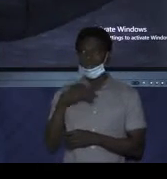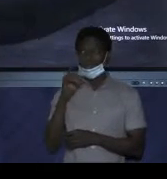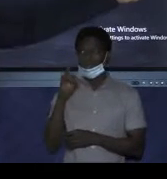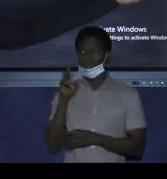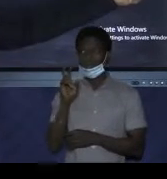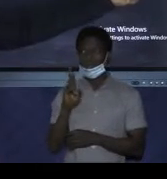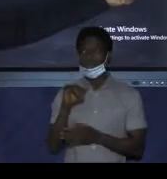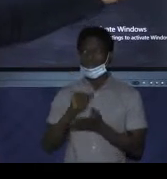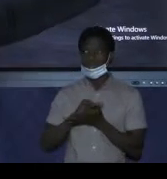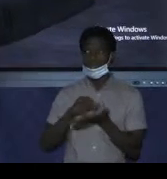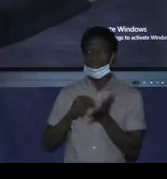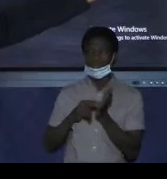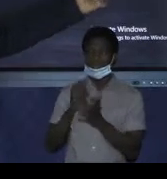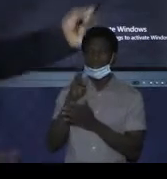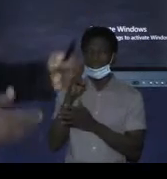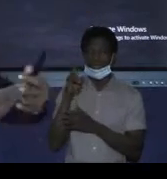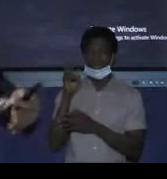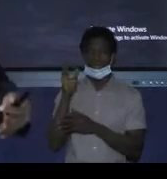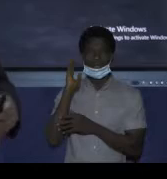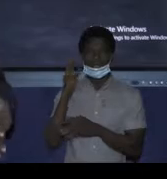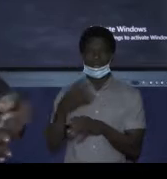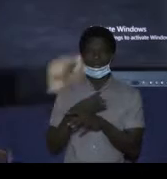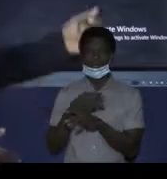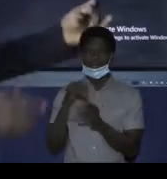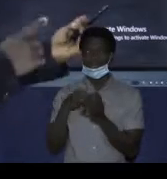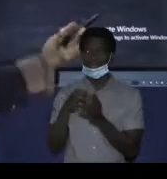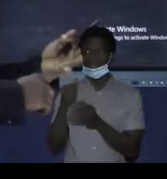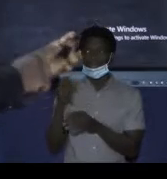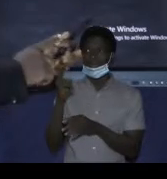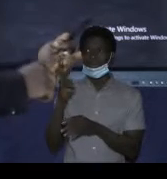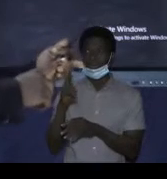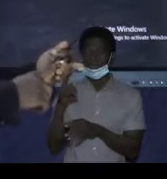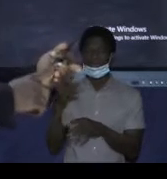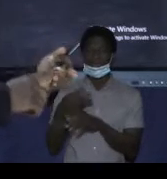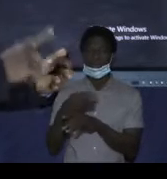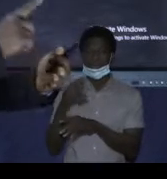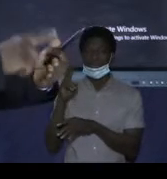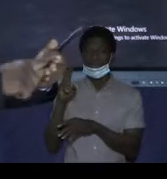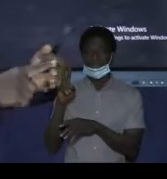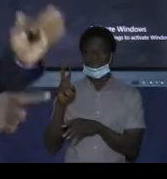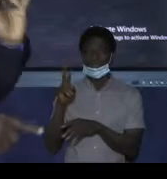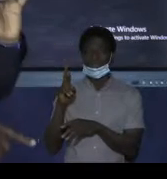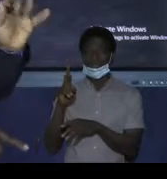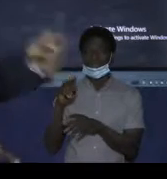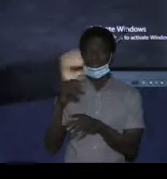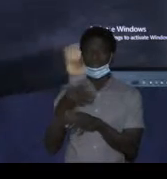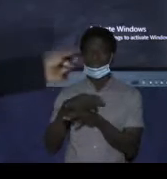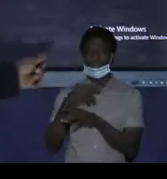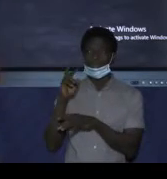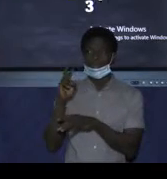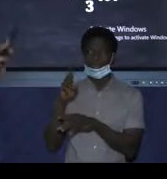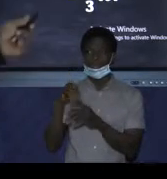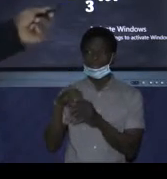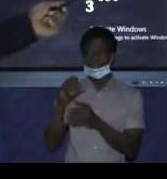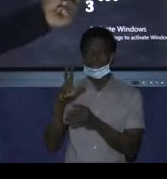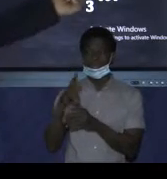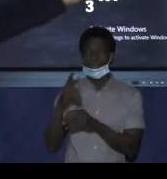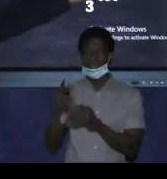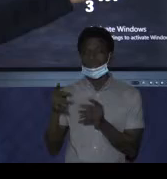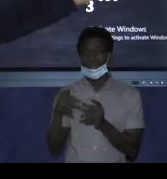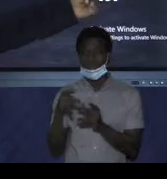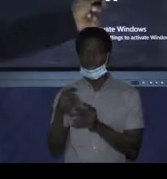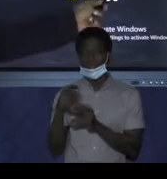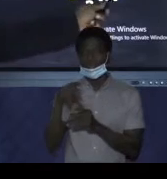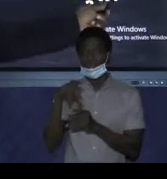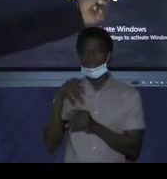left with 1 r. And that means r will be multiplying itself, r times r times r. That is r in three places. And so we can